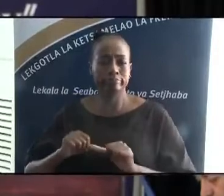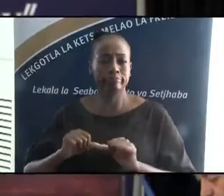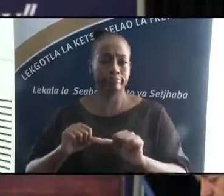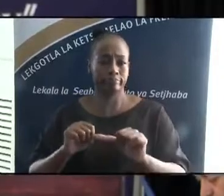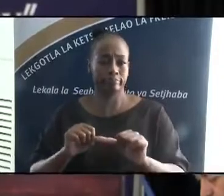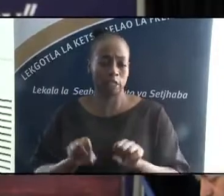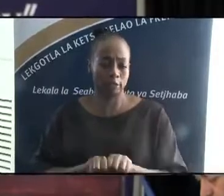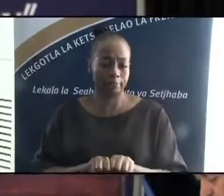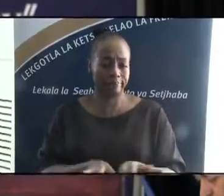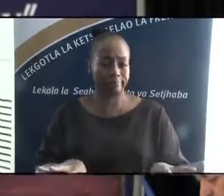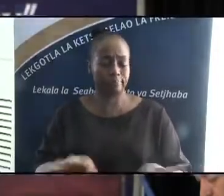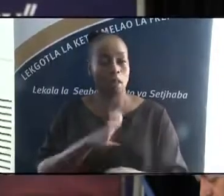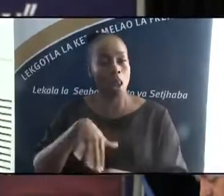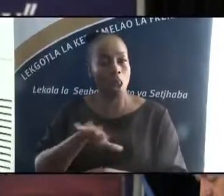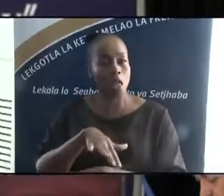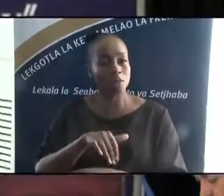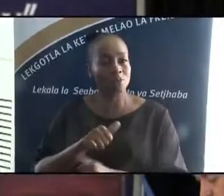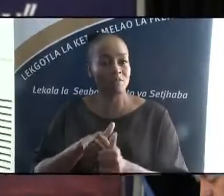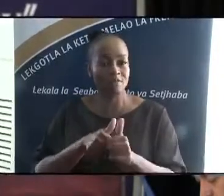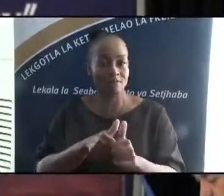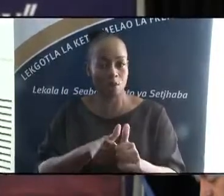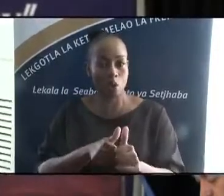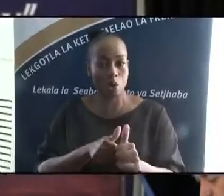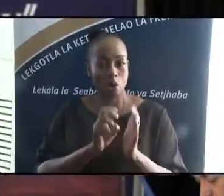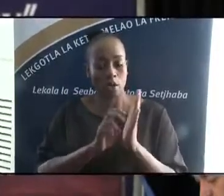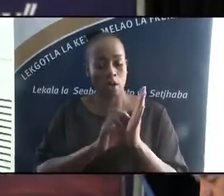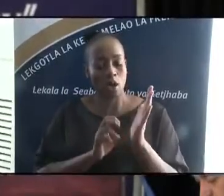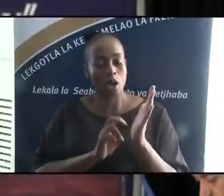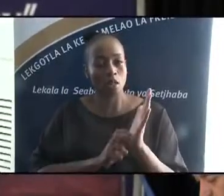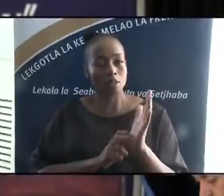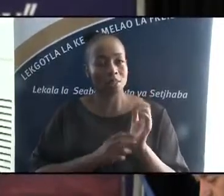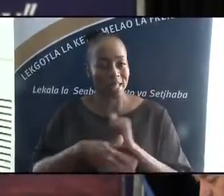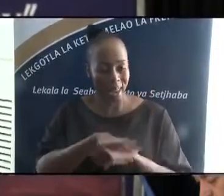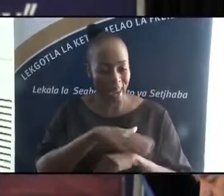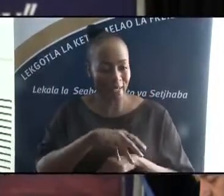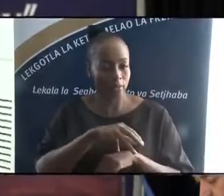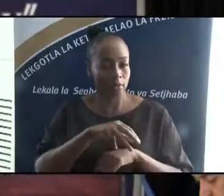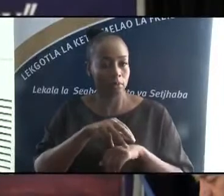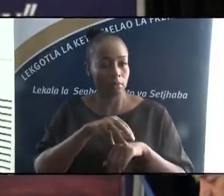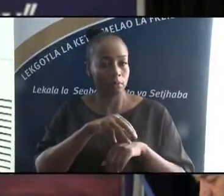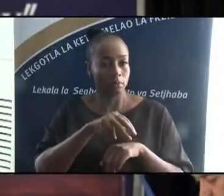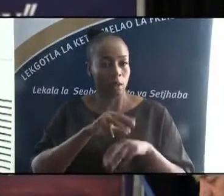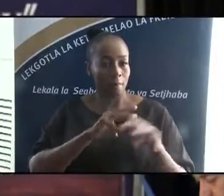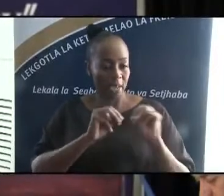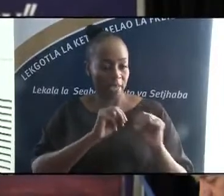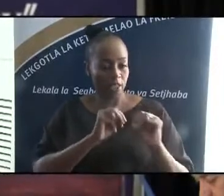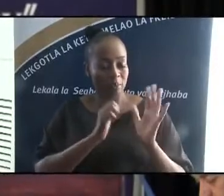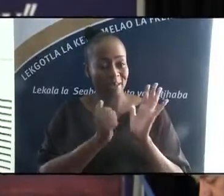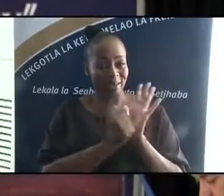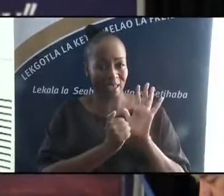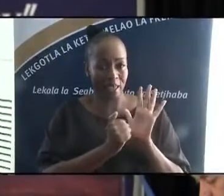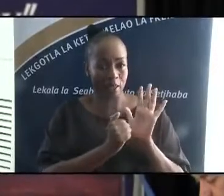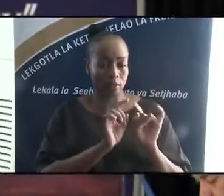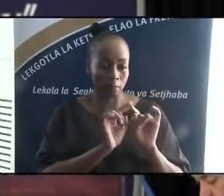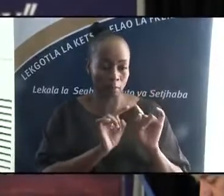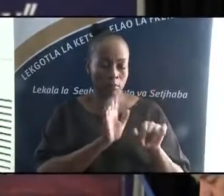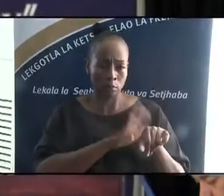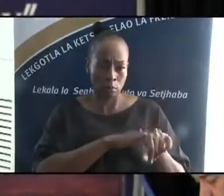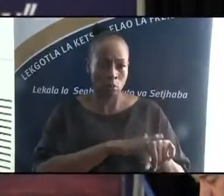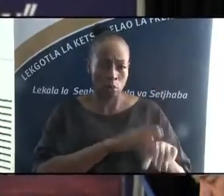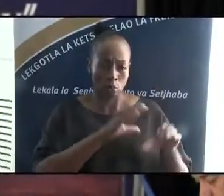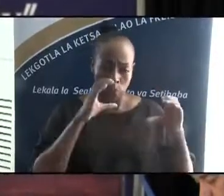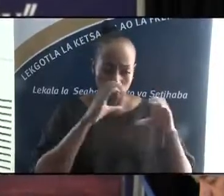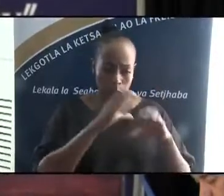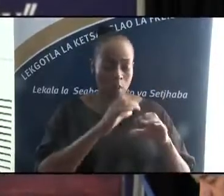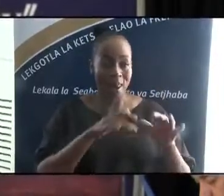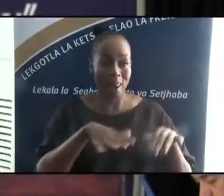land within the prescripts of our regulation, the Land Management Act. It cannot be emphasized enough that